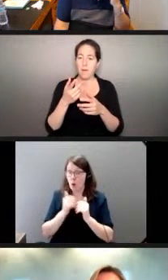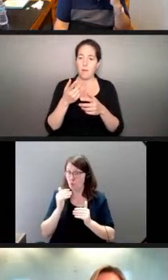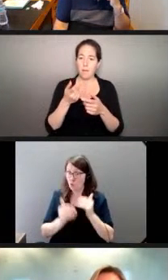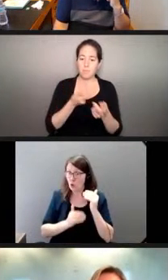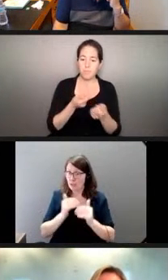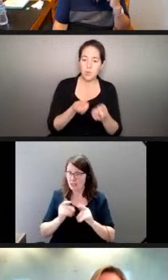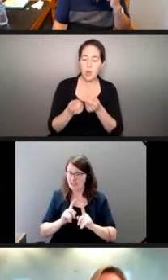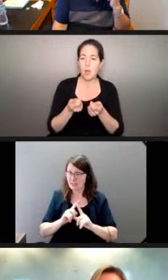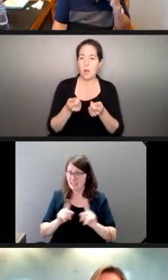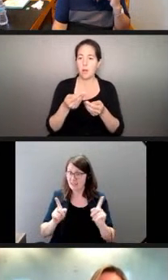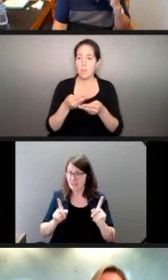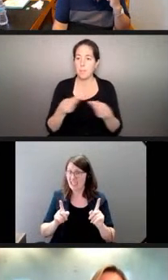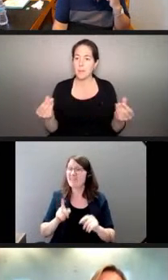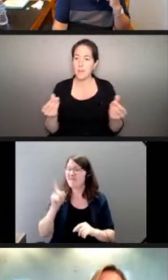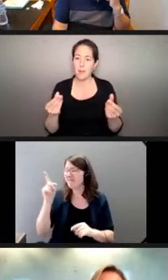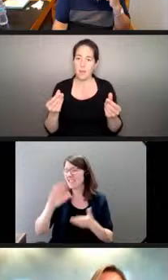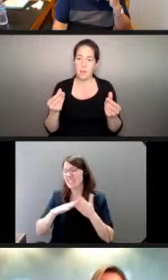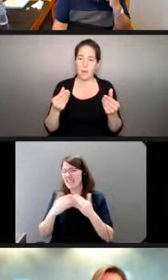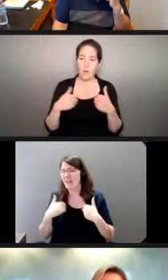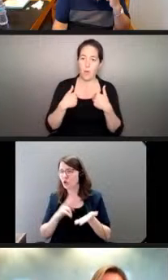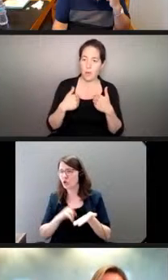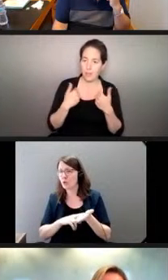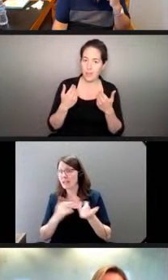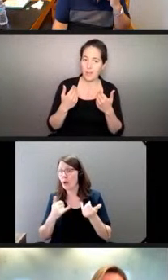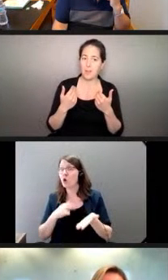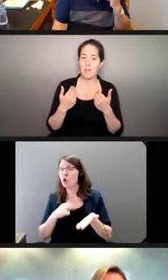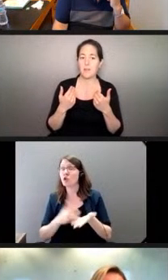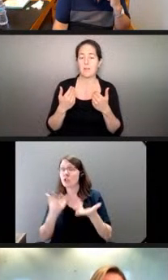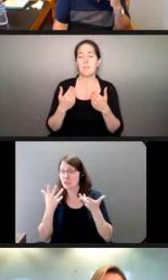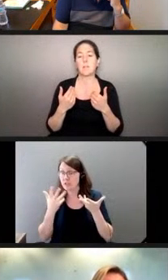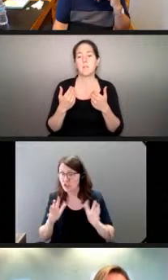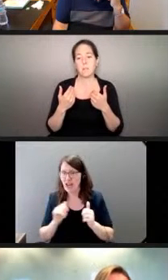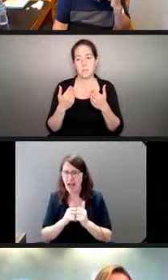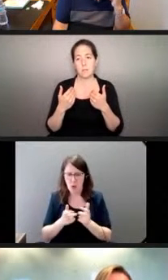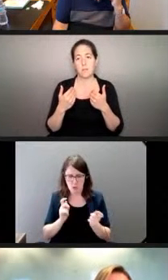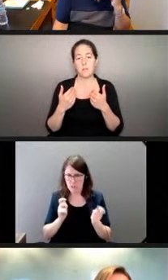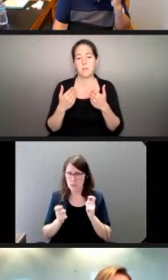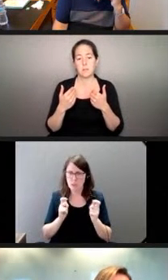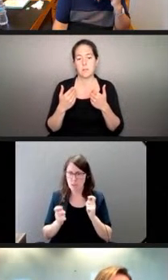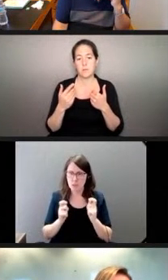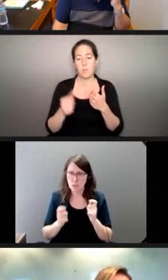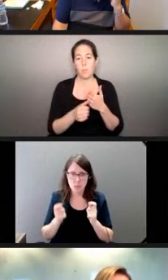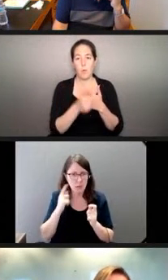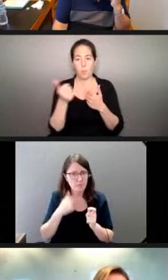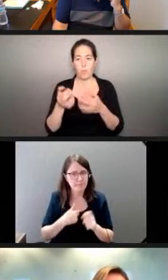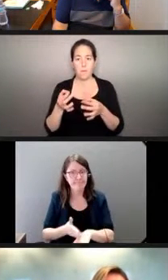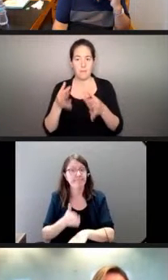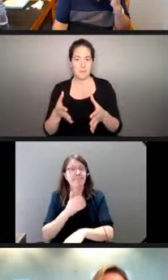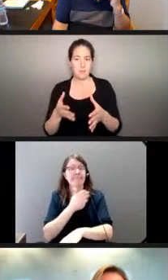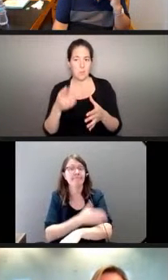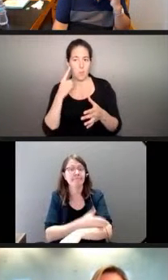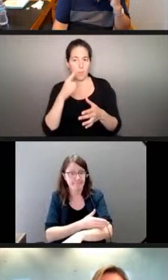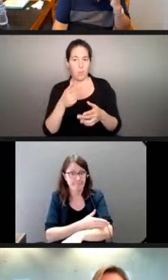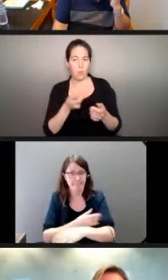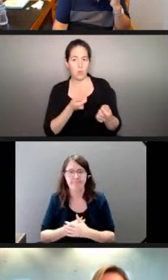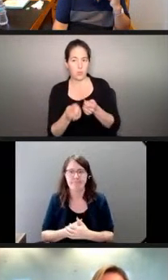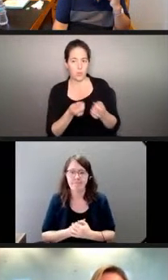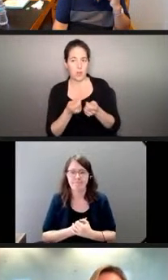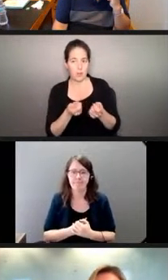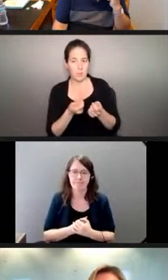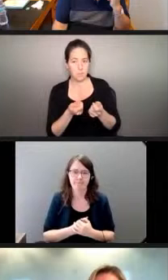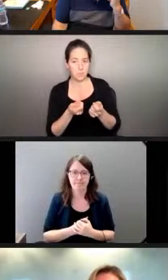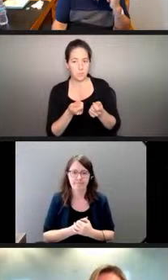with Convertis. And it also looks at future opportunities for managing leaf and yard waste. Next slide,